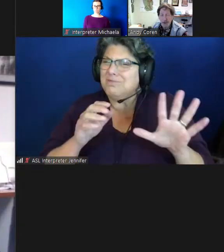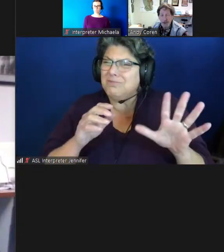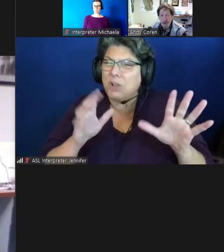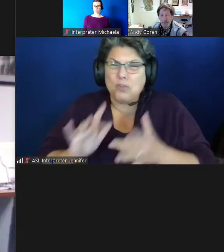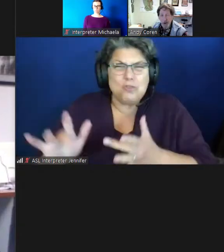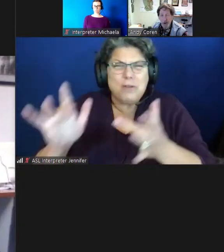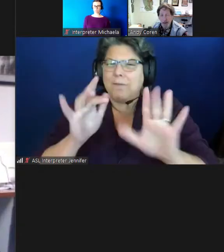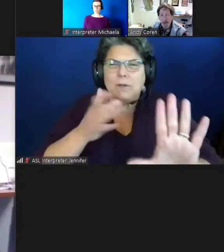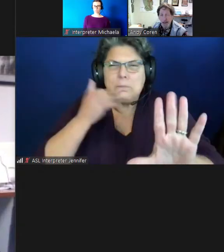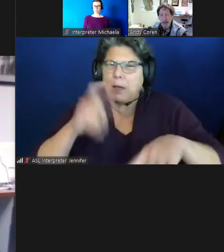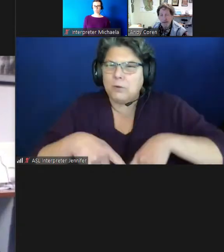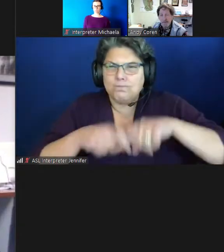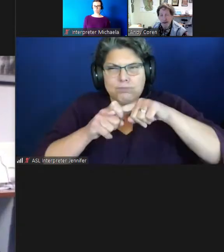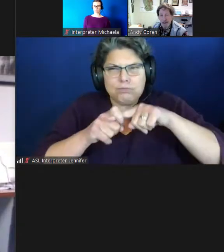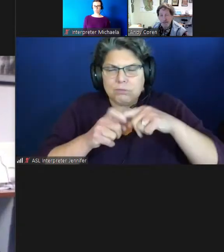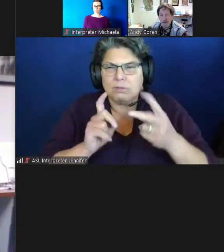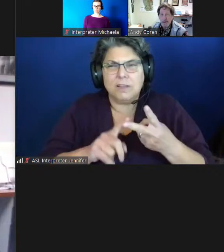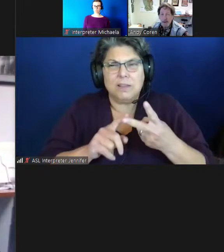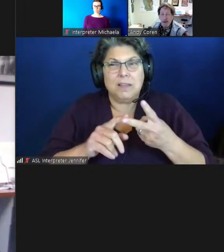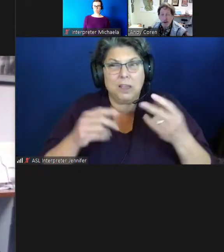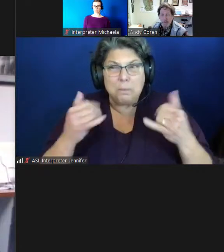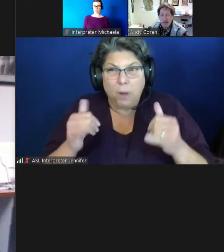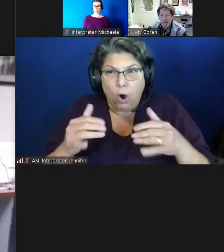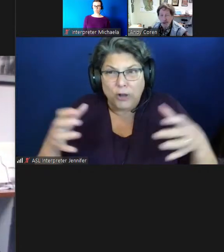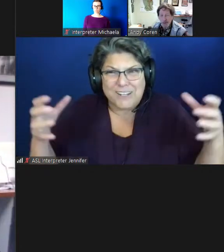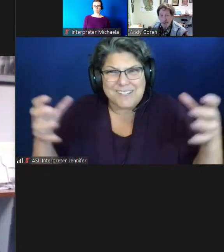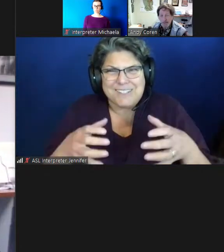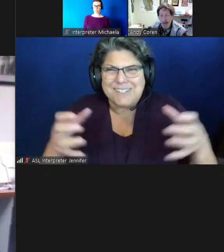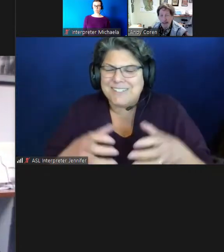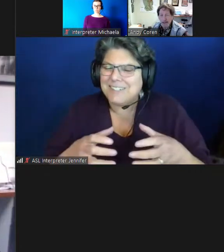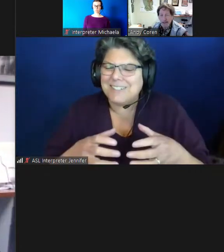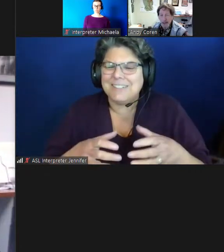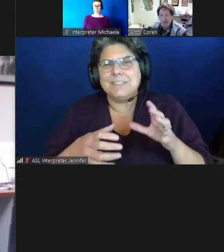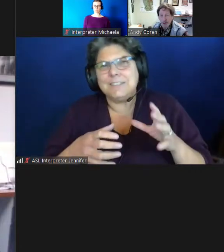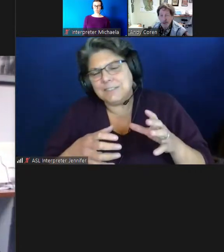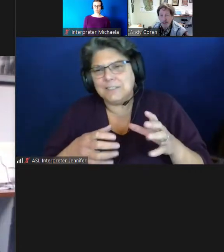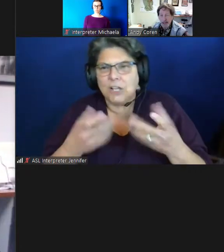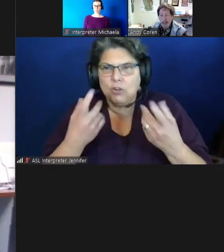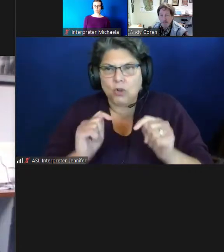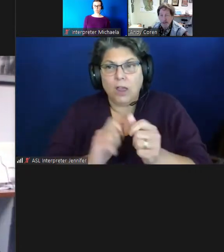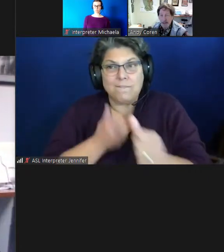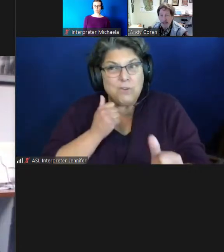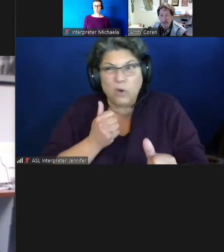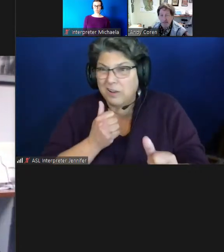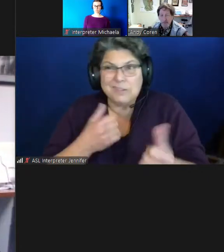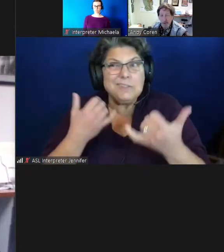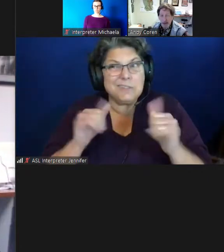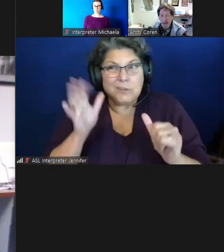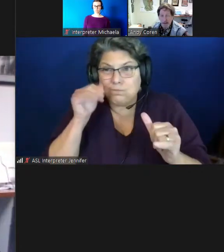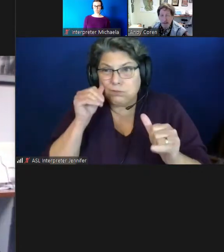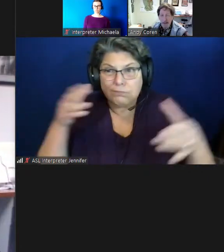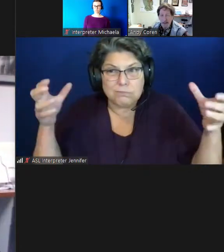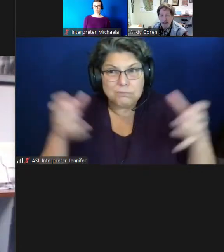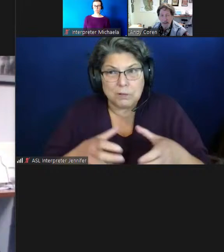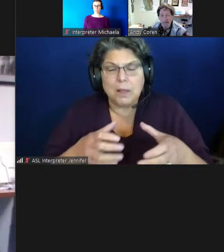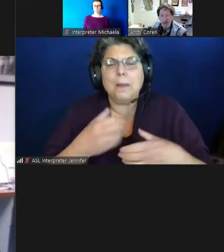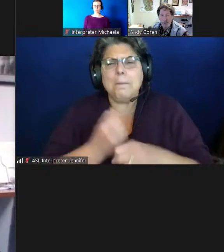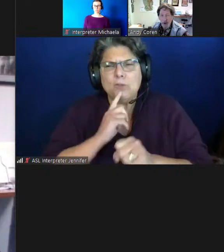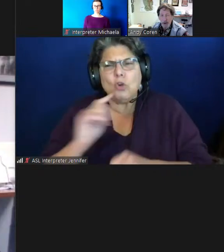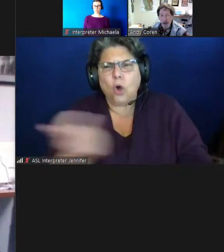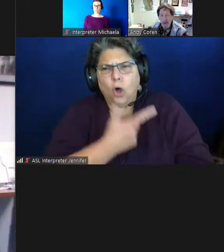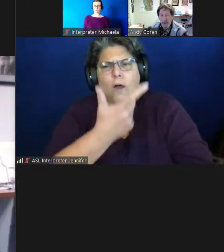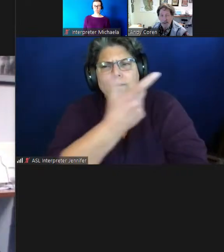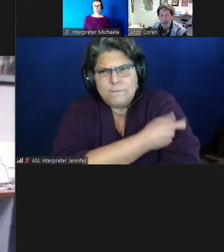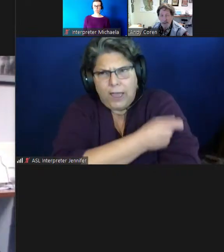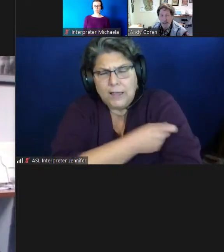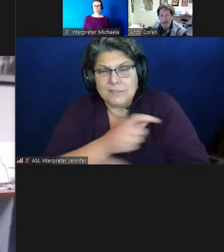make sure that they're smaller, and if possible, all people should be vaxxed and boosted and even test beforehand.